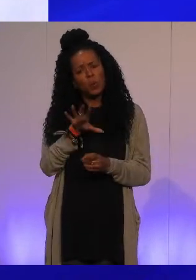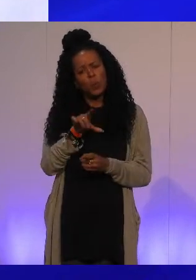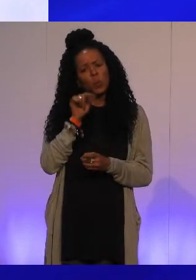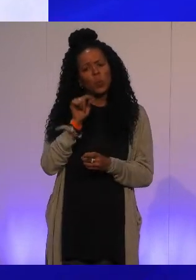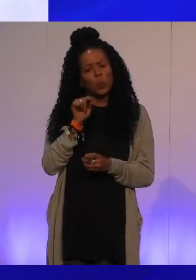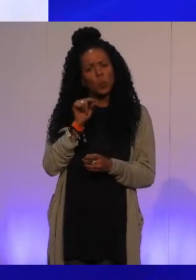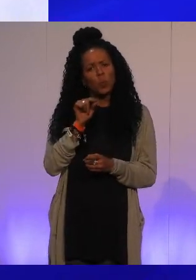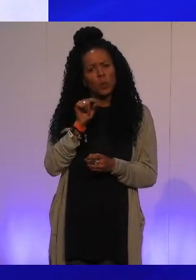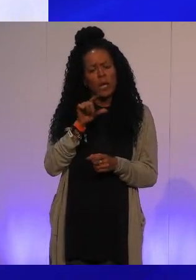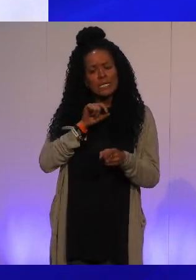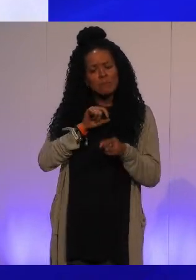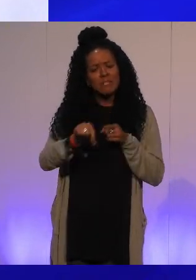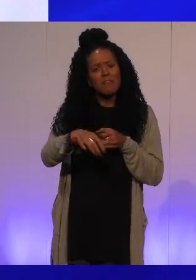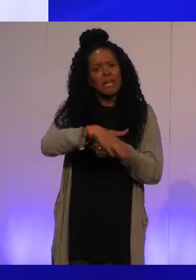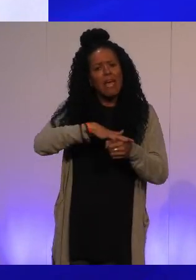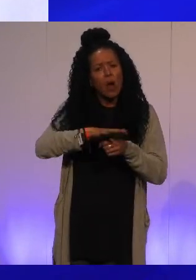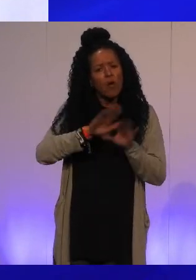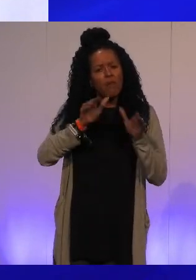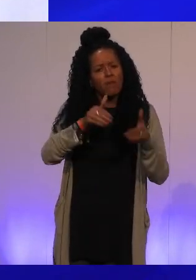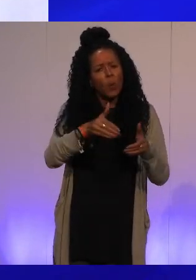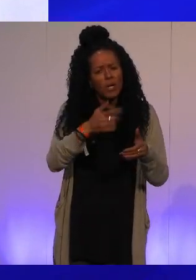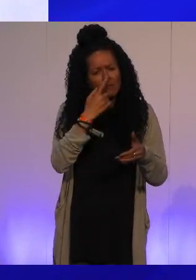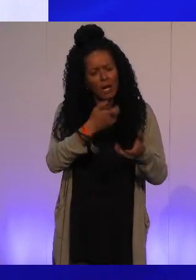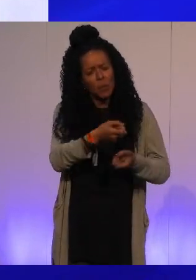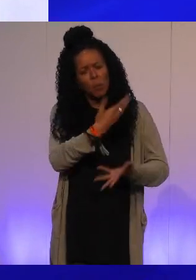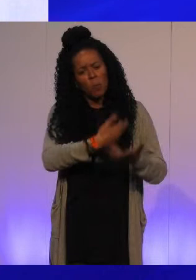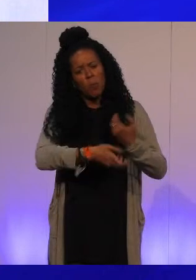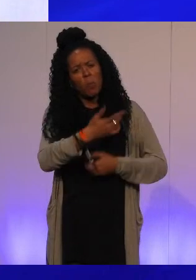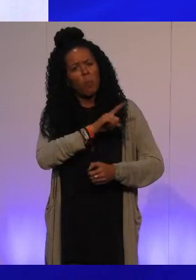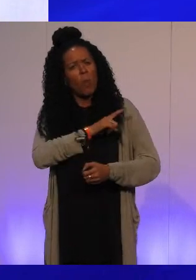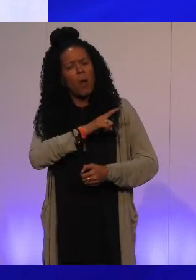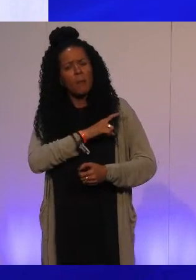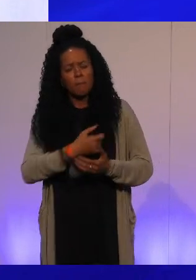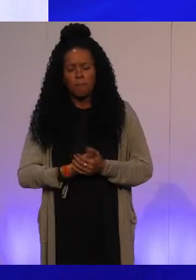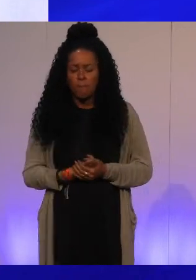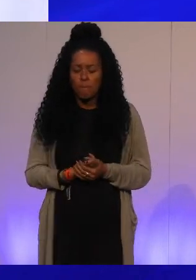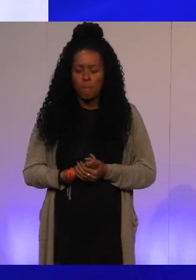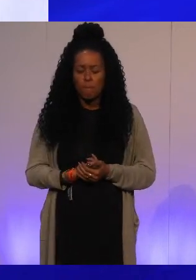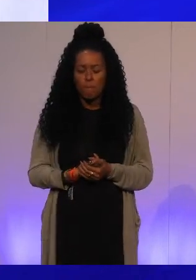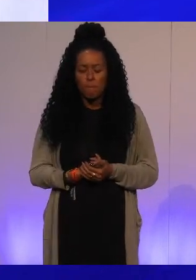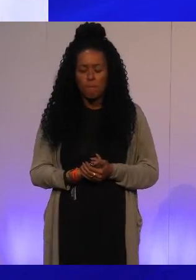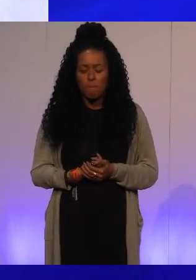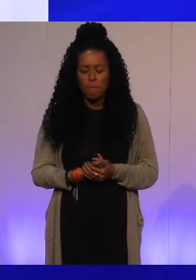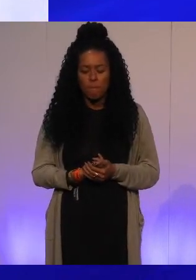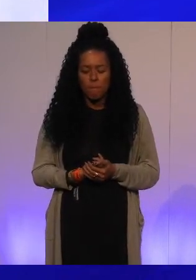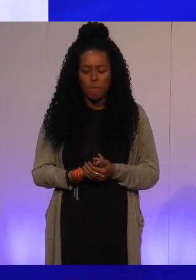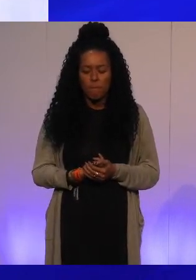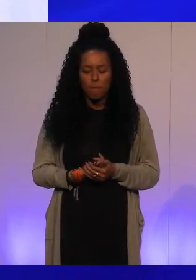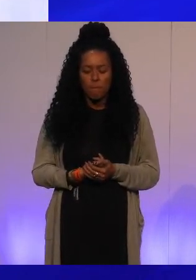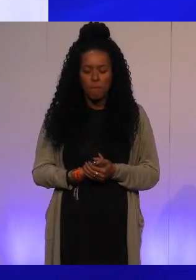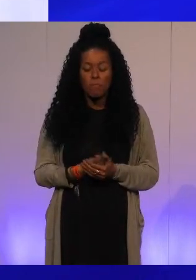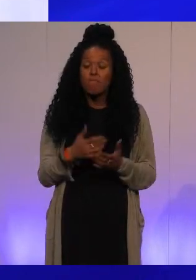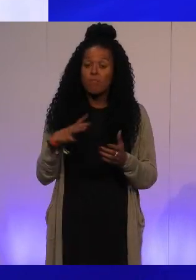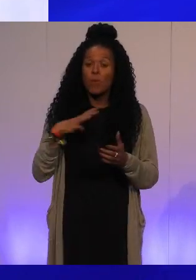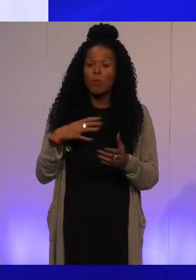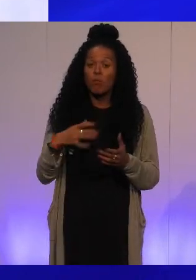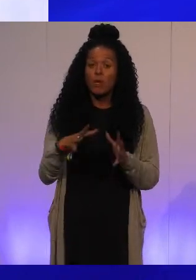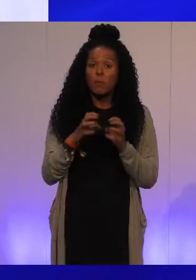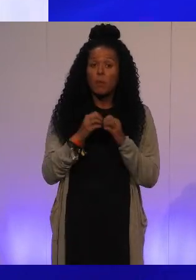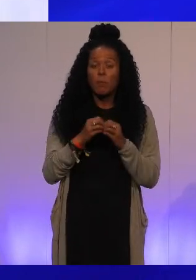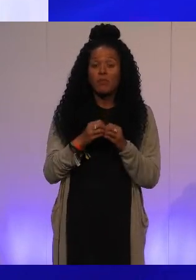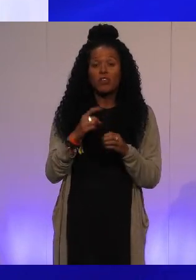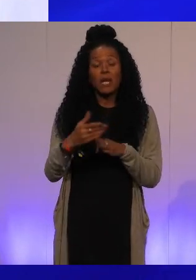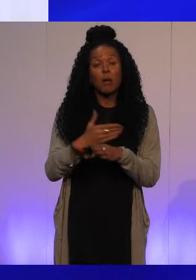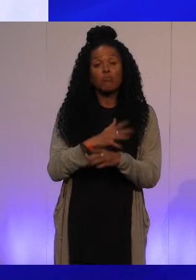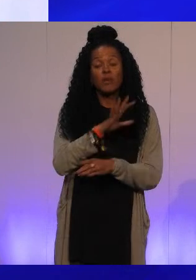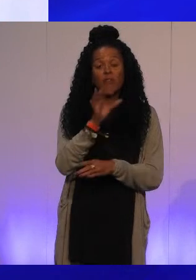a specific area of focus. So can you tell us a little bit about that and why? Yeah, absolutely, yeah. It's already been mentioned in one of the previous